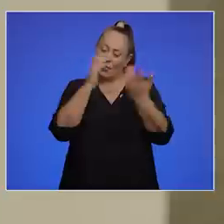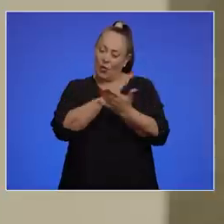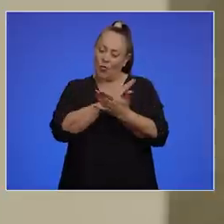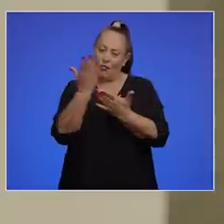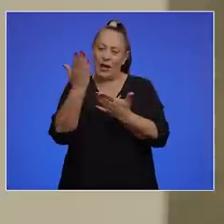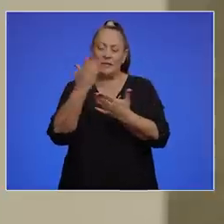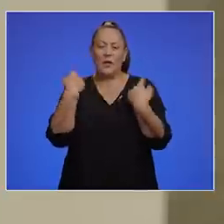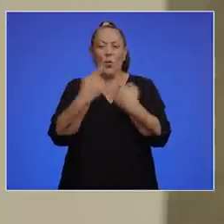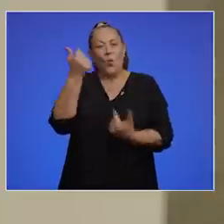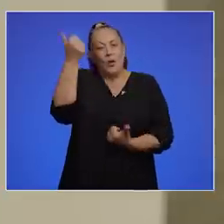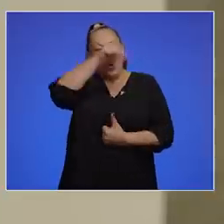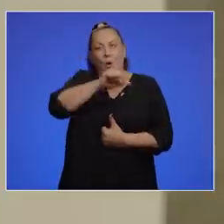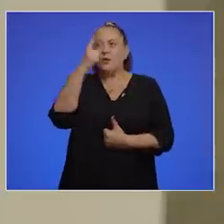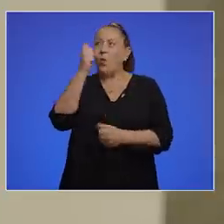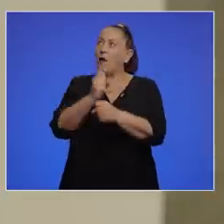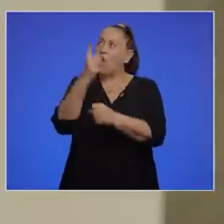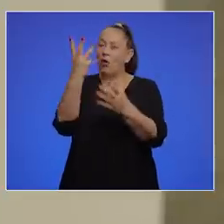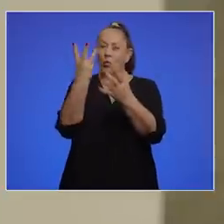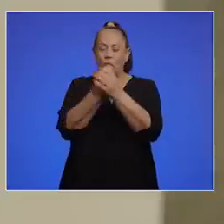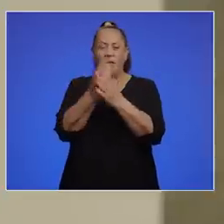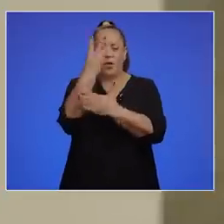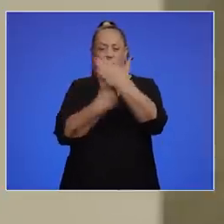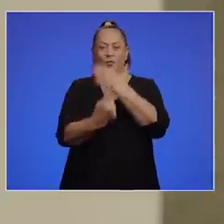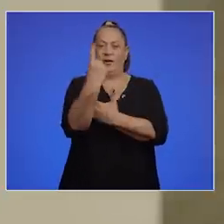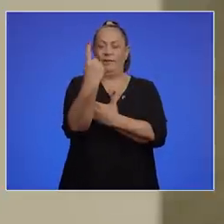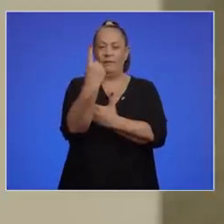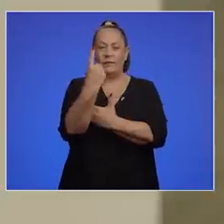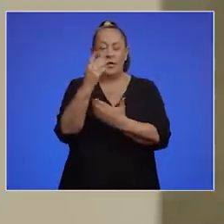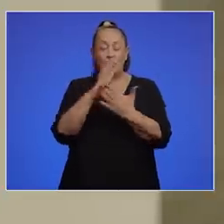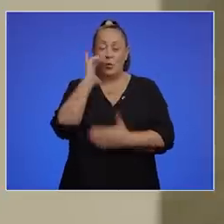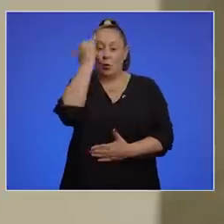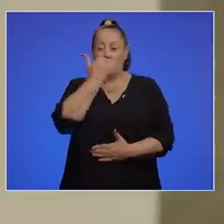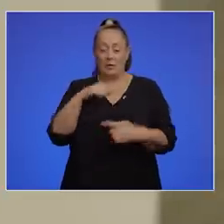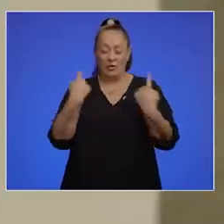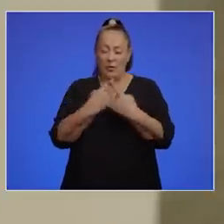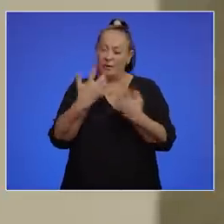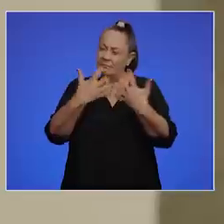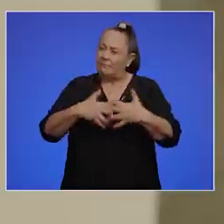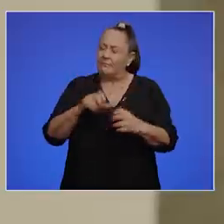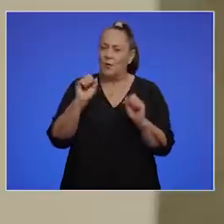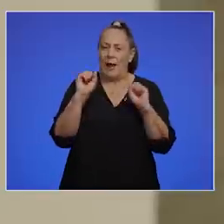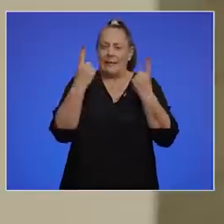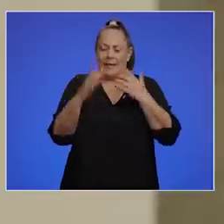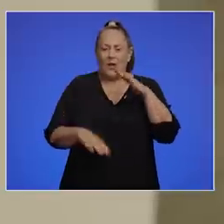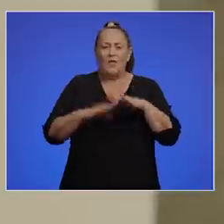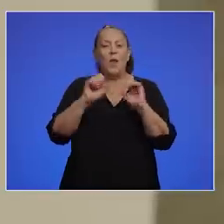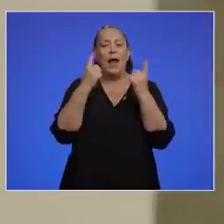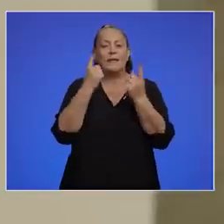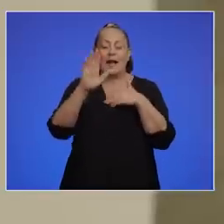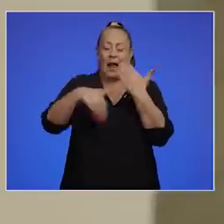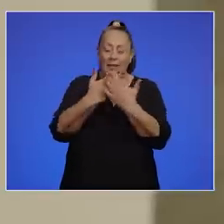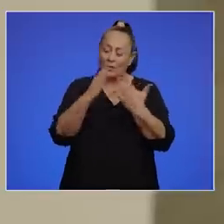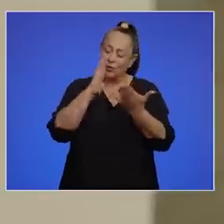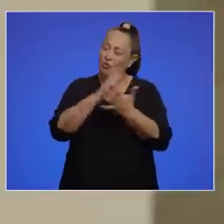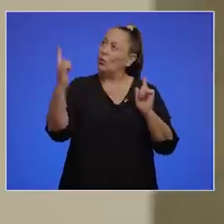that we worship one God and three persons. An unfathomable mystery that we'll only fully appreciate when we see God face to